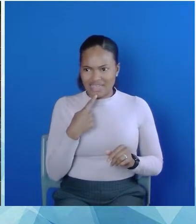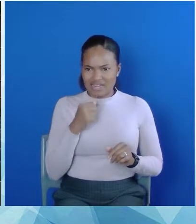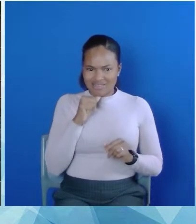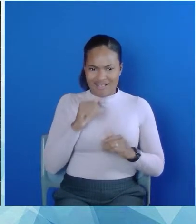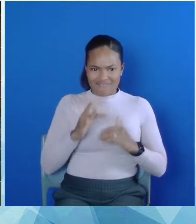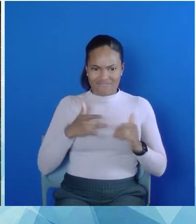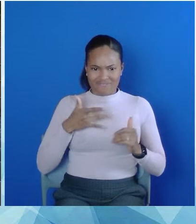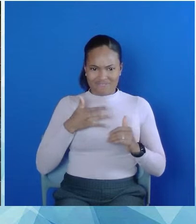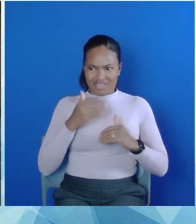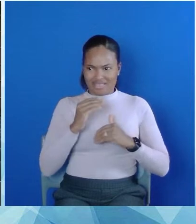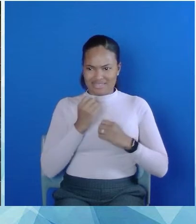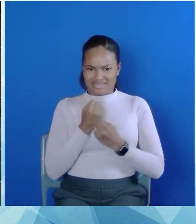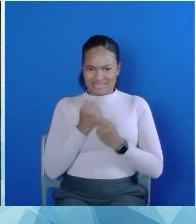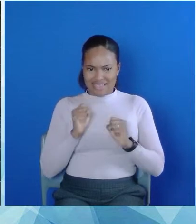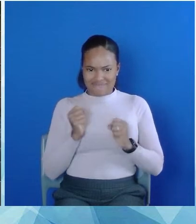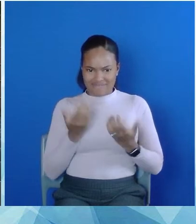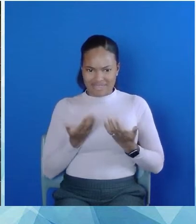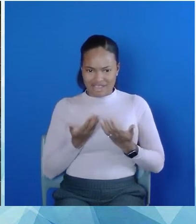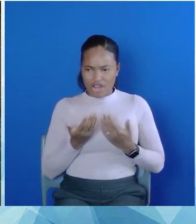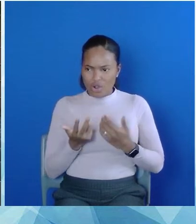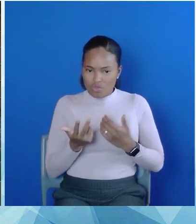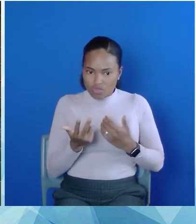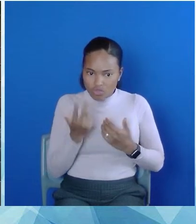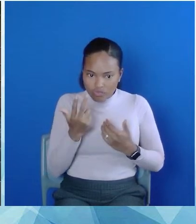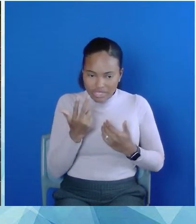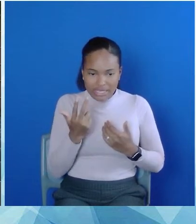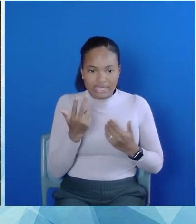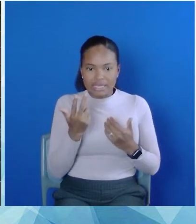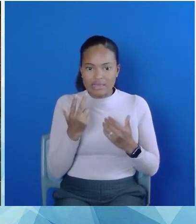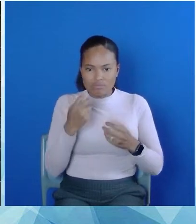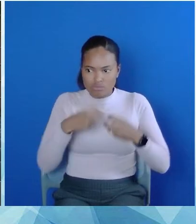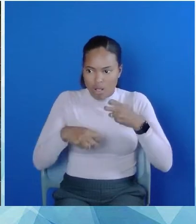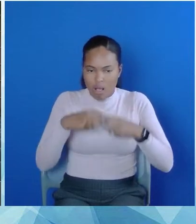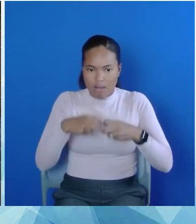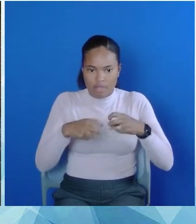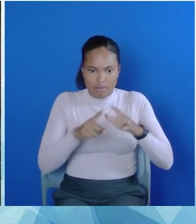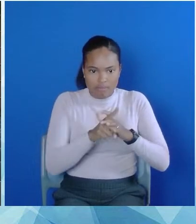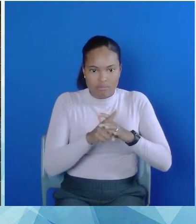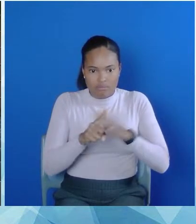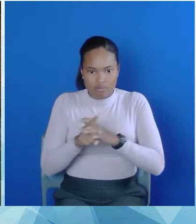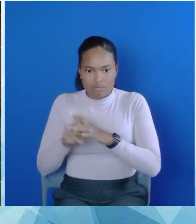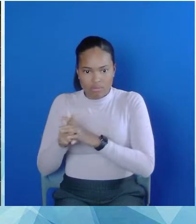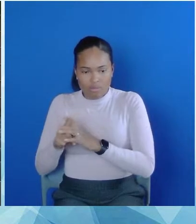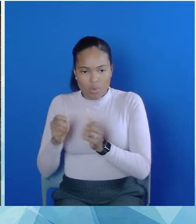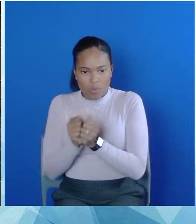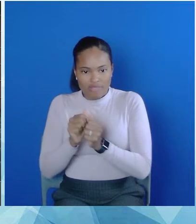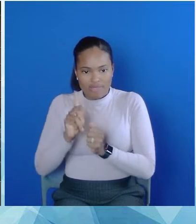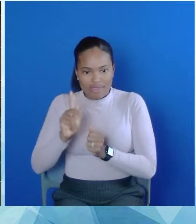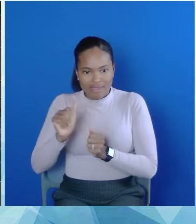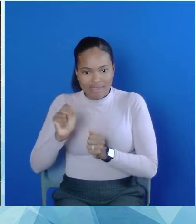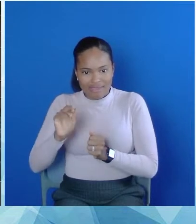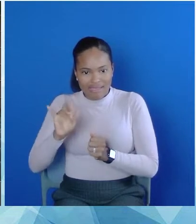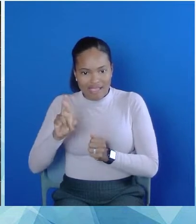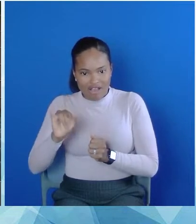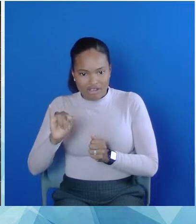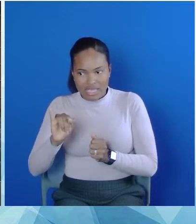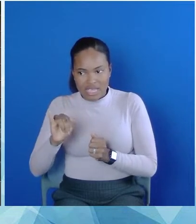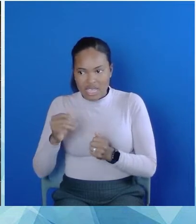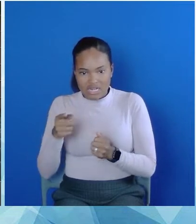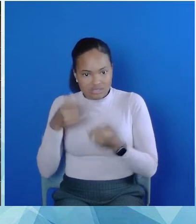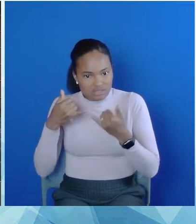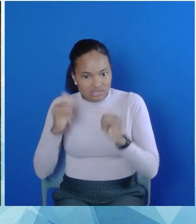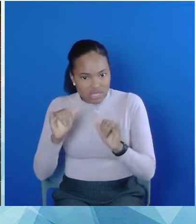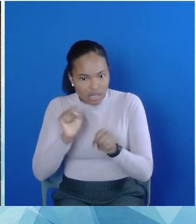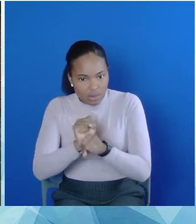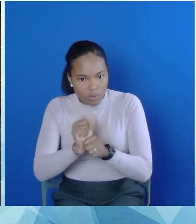teacher, and you guys still continue to allow her to be at this school. We, as parents and as the students,